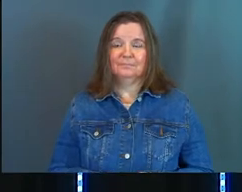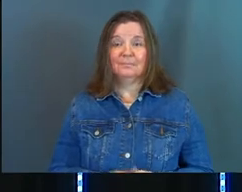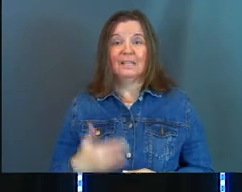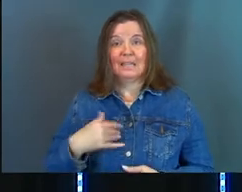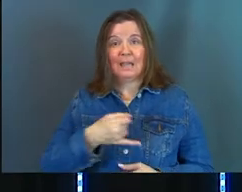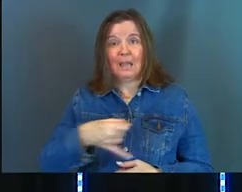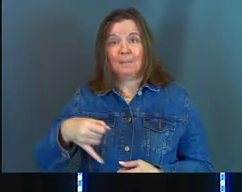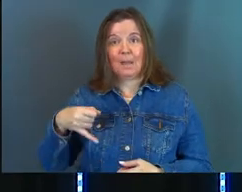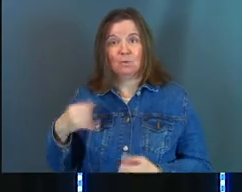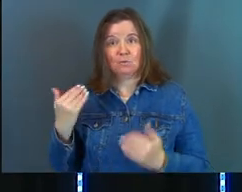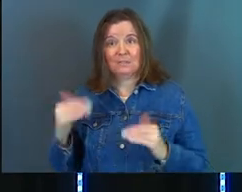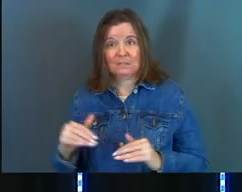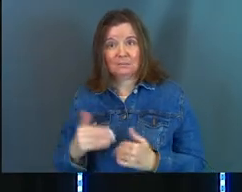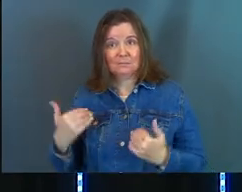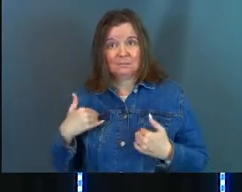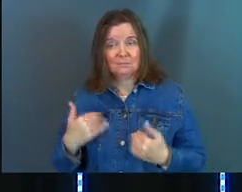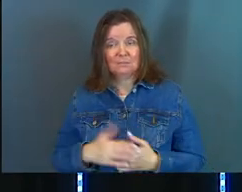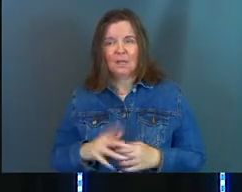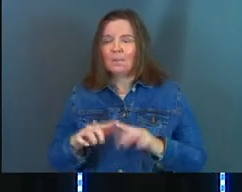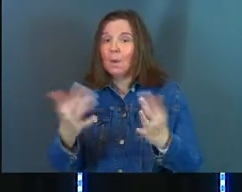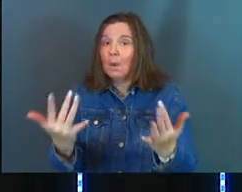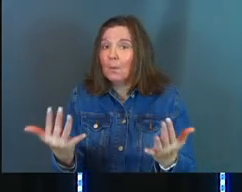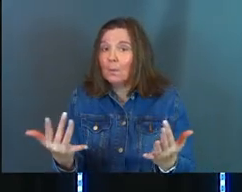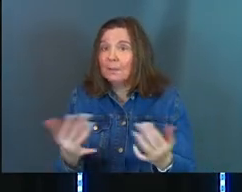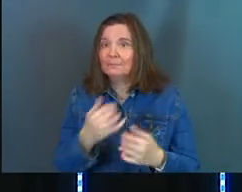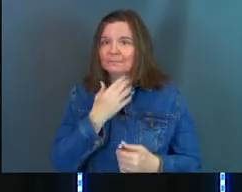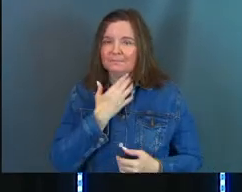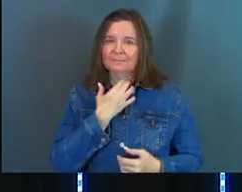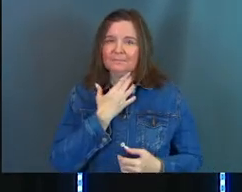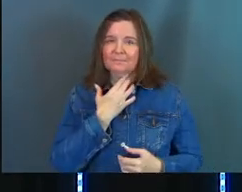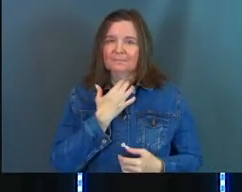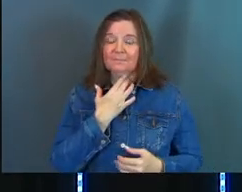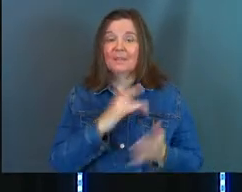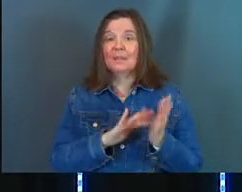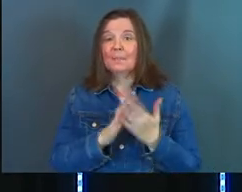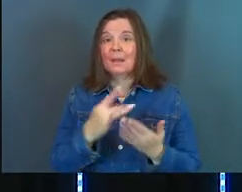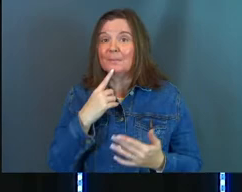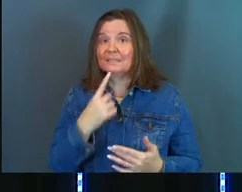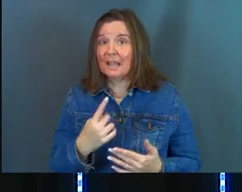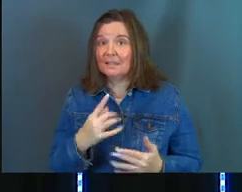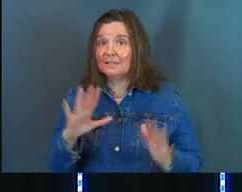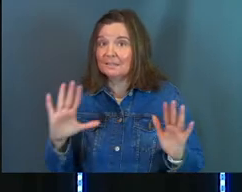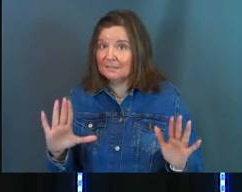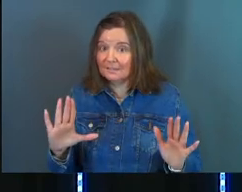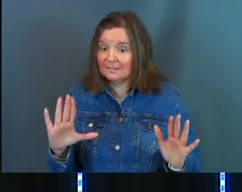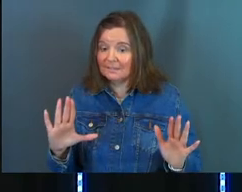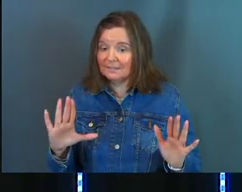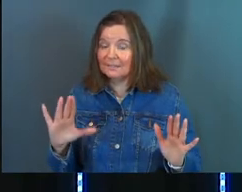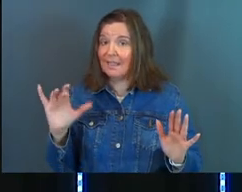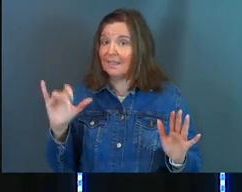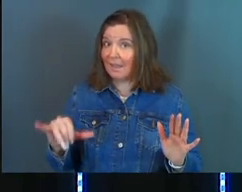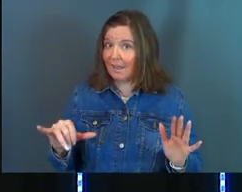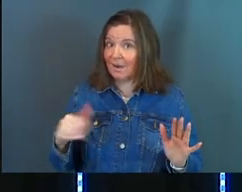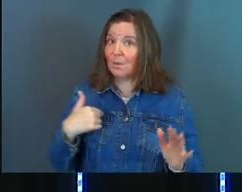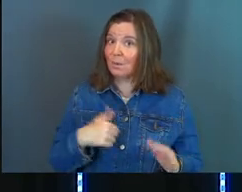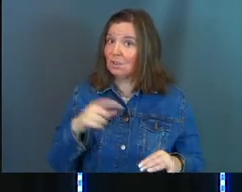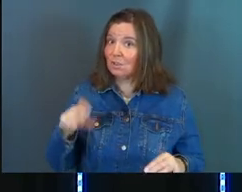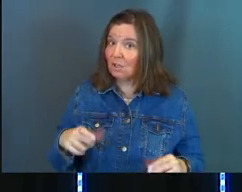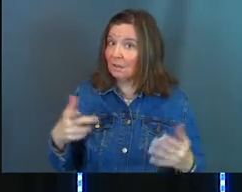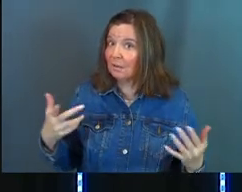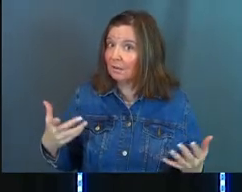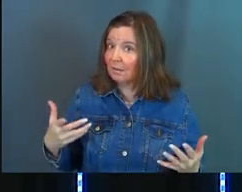He had boundaries. Jesus had boundaries. But wait, wait, wait. The Bible says, though, that we